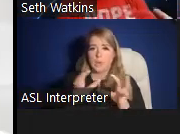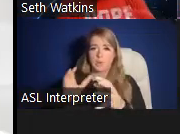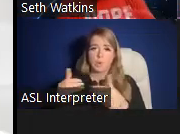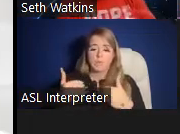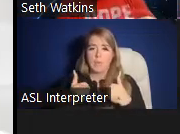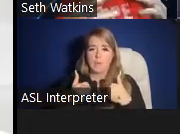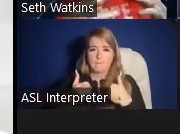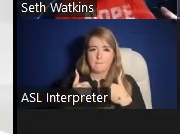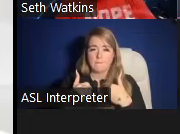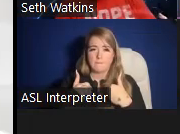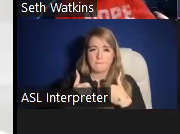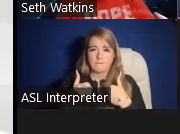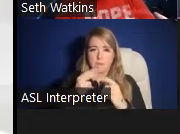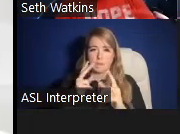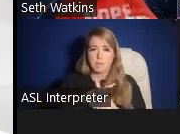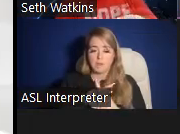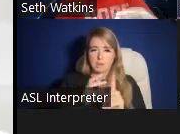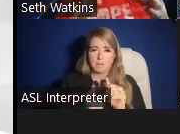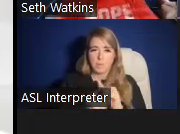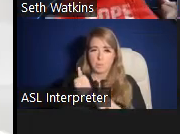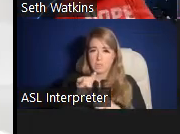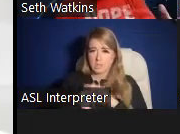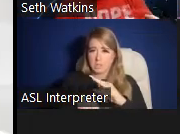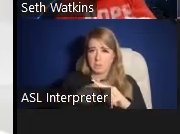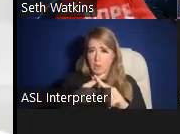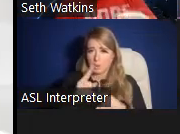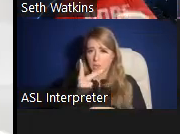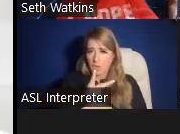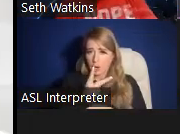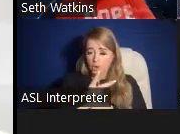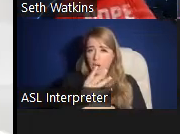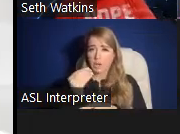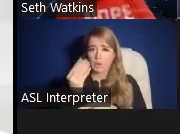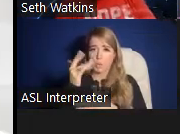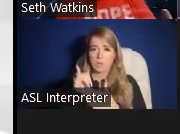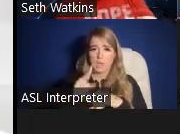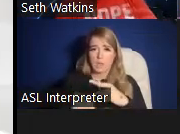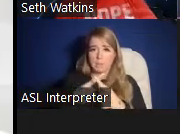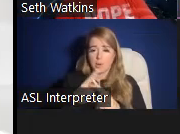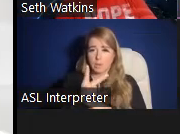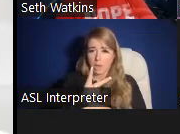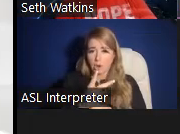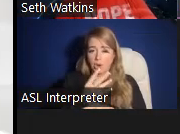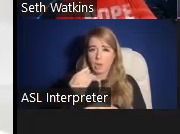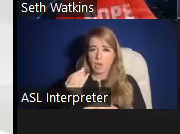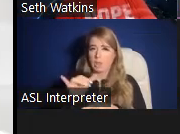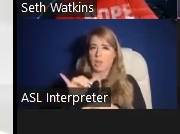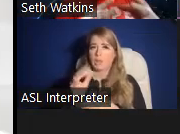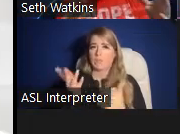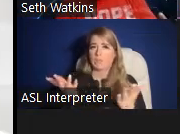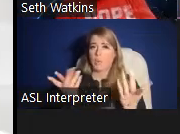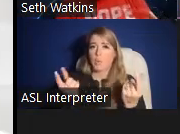most of. Why were they the most? Is it about care? And why is it about care? And like, you know,